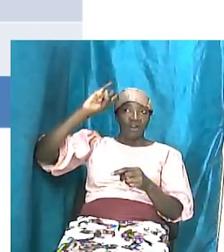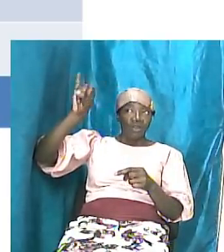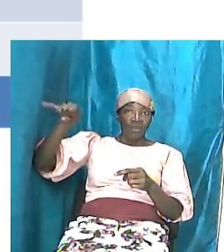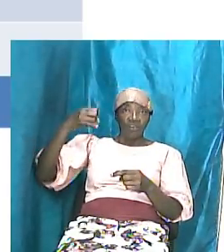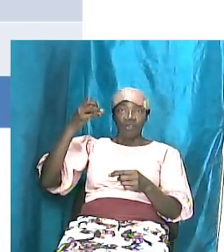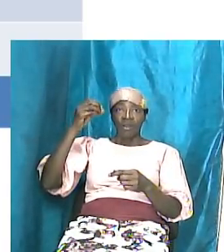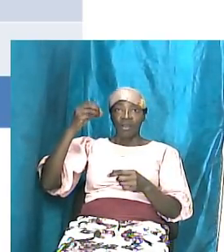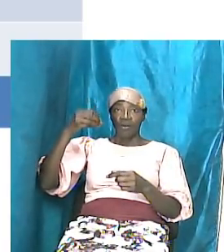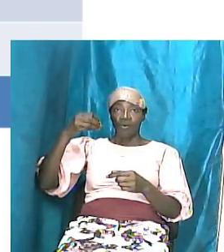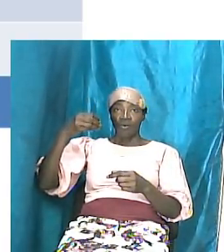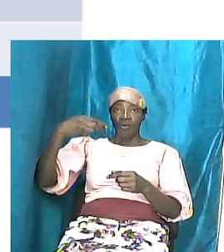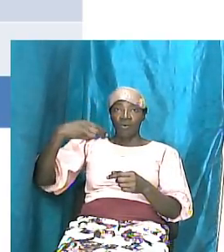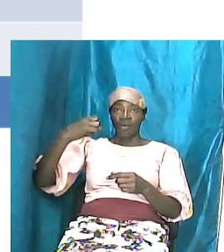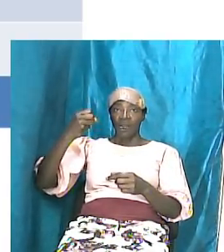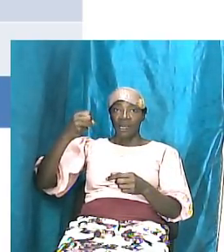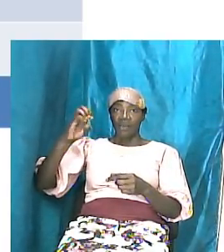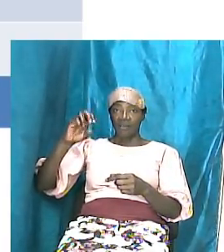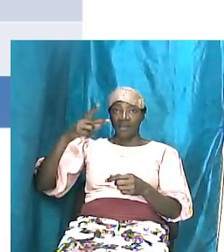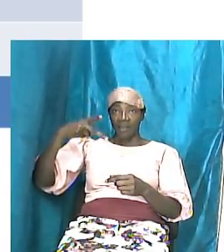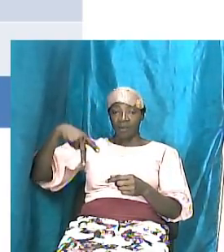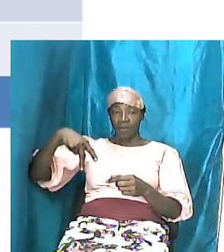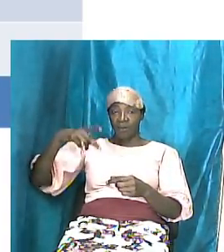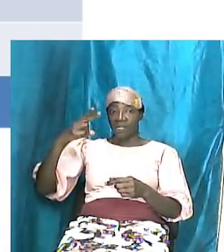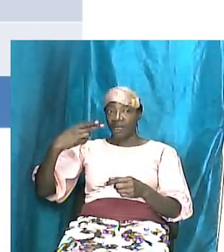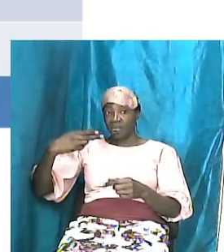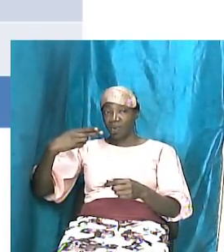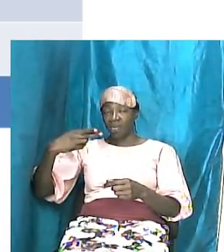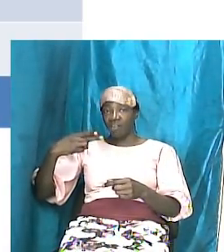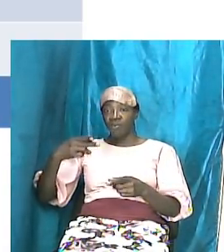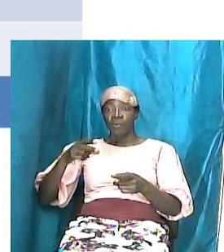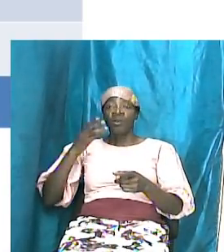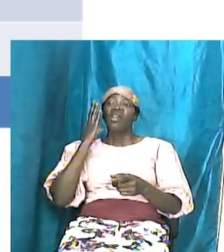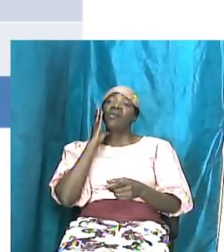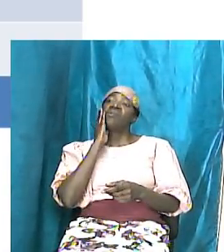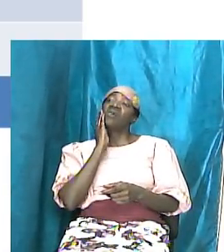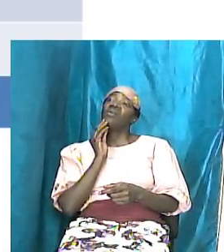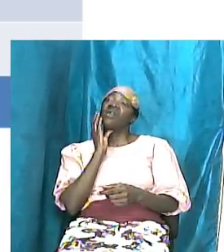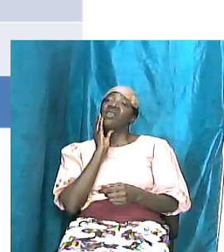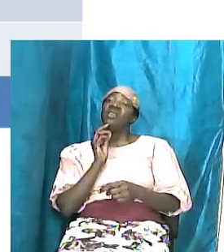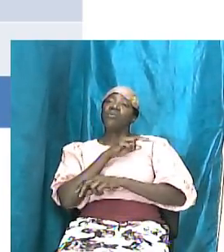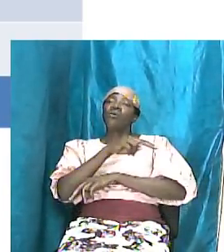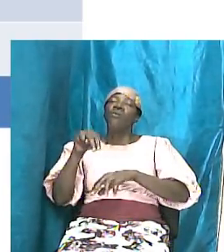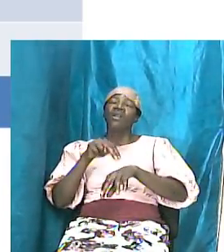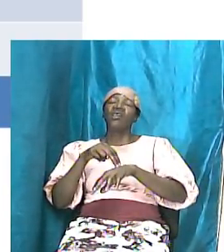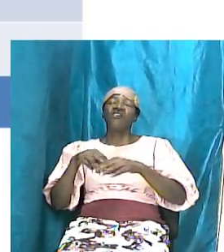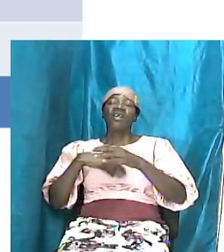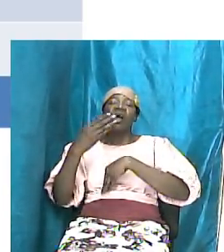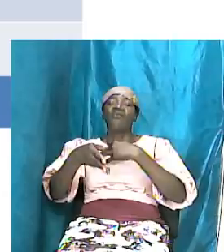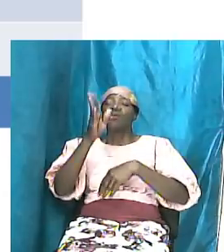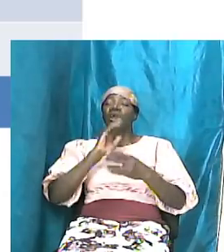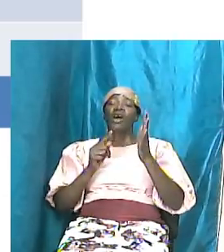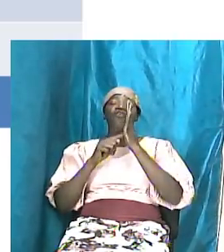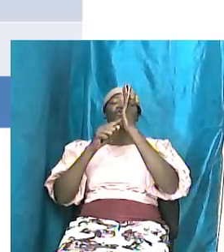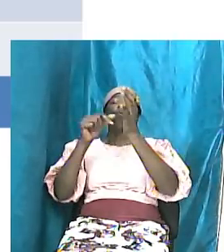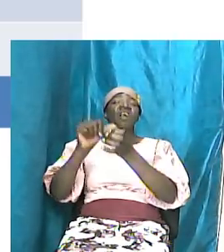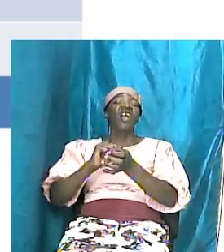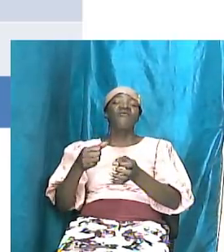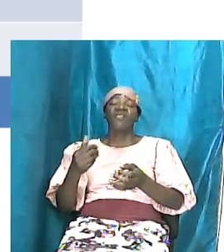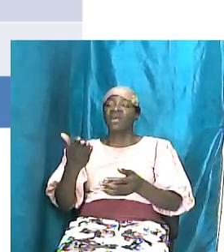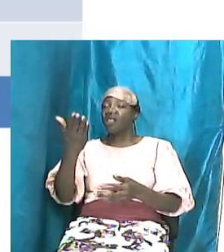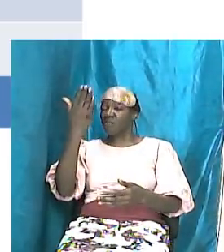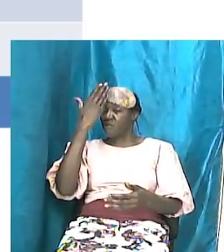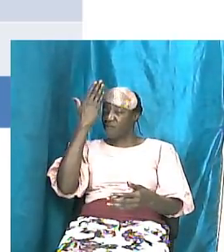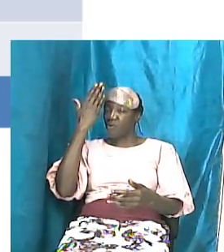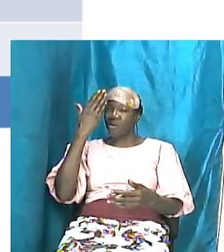Hebrew family that made up the Hebrew nation. So evidently, after God shows us everything before in the